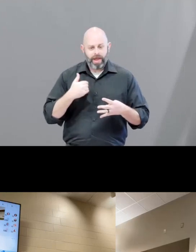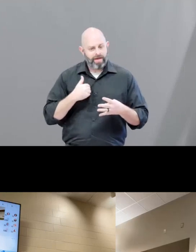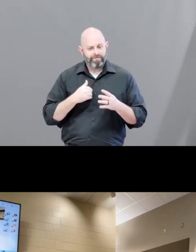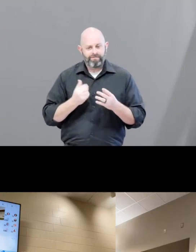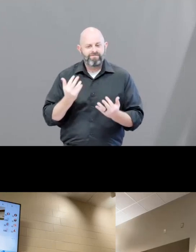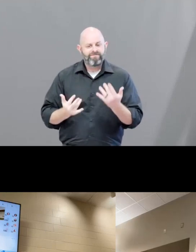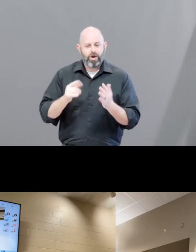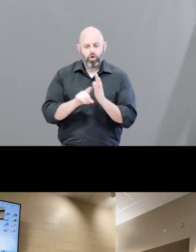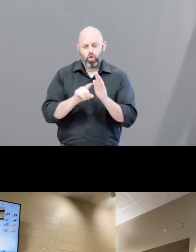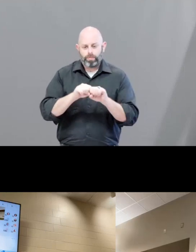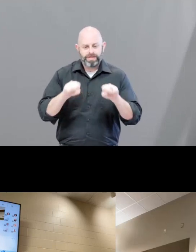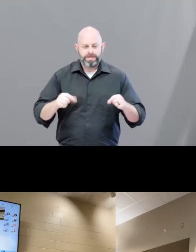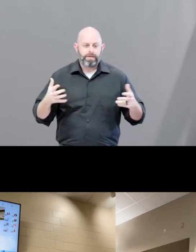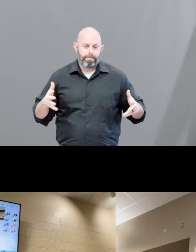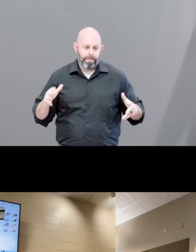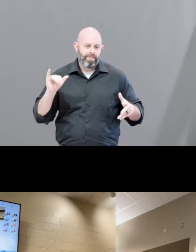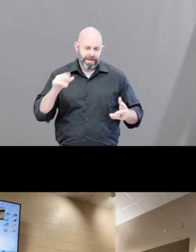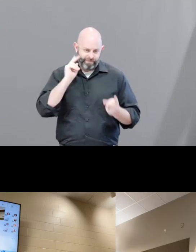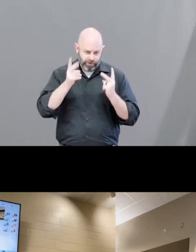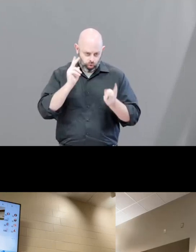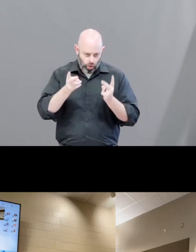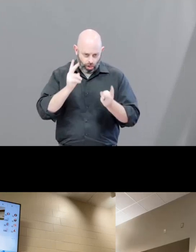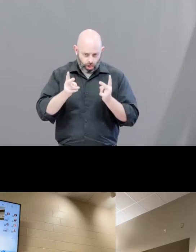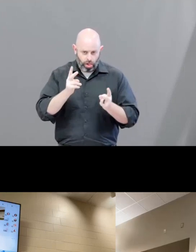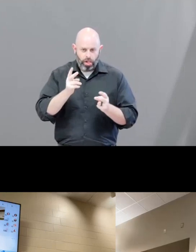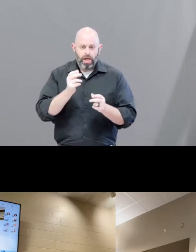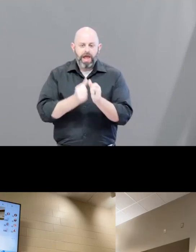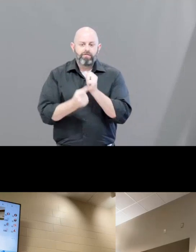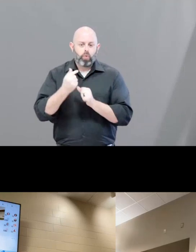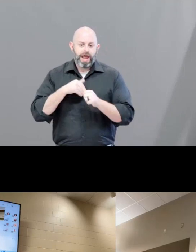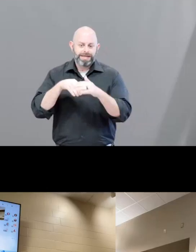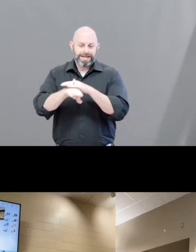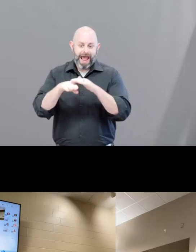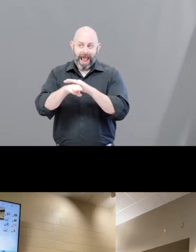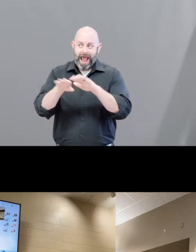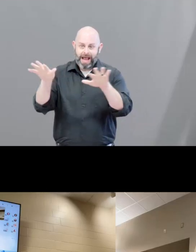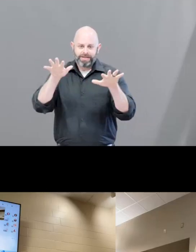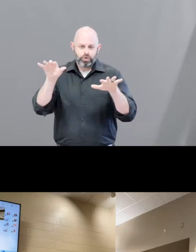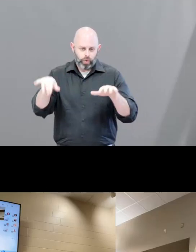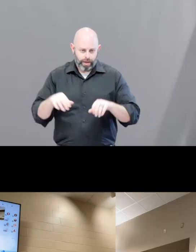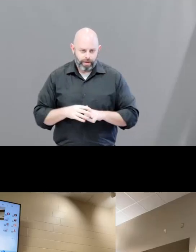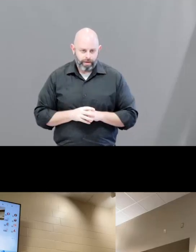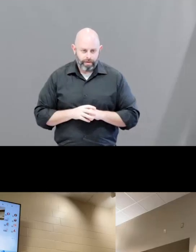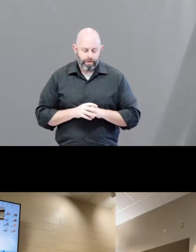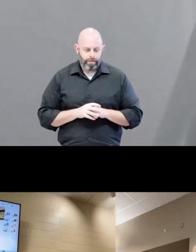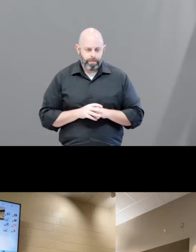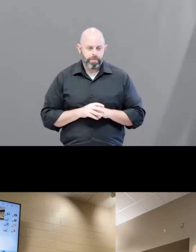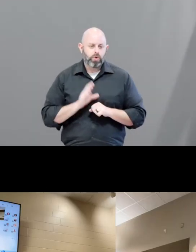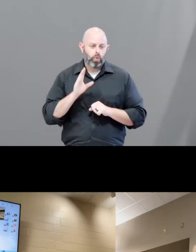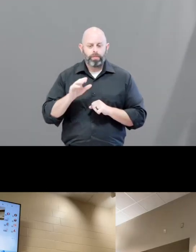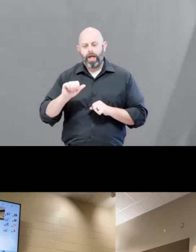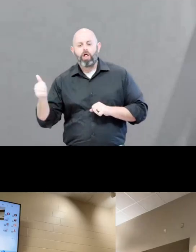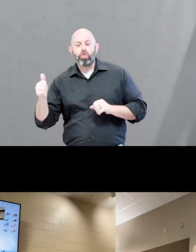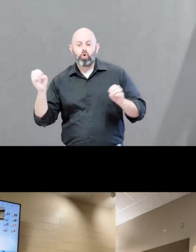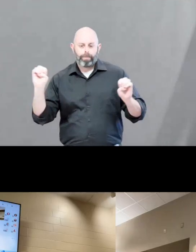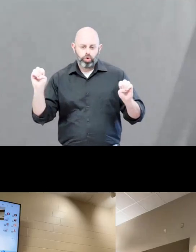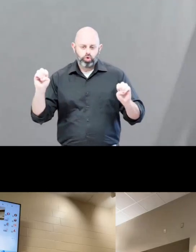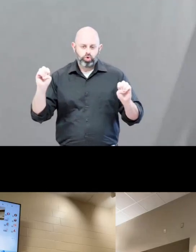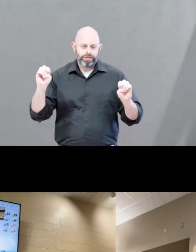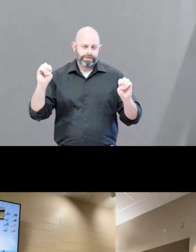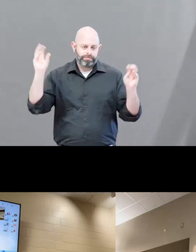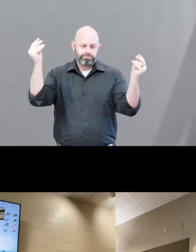fire alarm system that is visual, where everyone has access to that. So it would be other